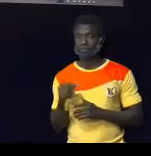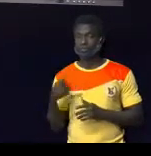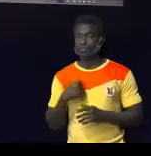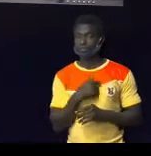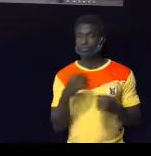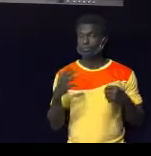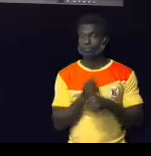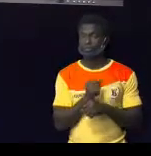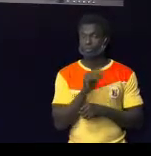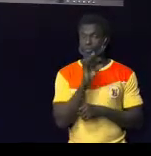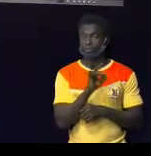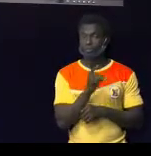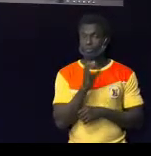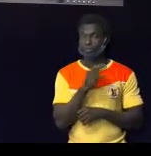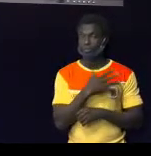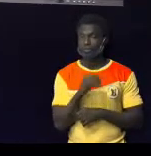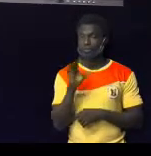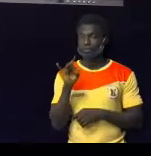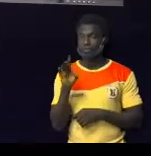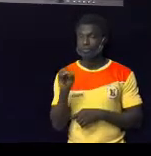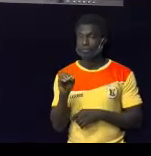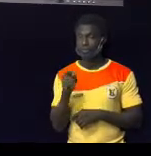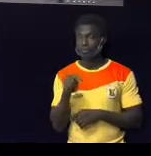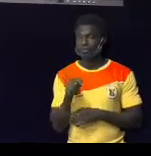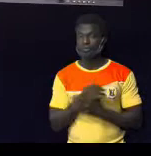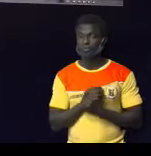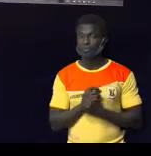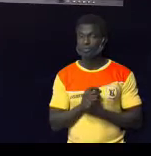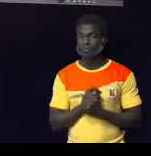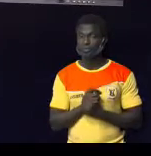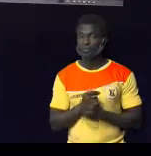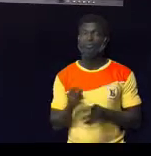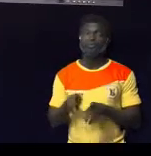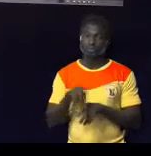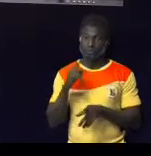4 × 0 = 0, 4 × 2 = 8, 4 × 2 = 8. So we get